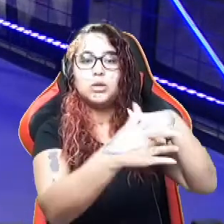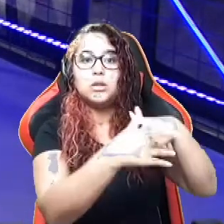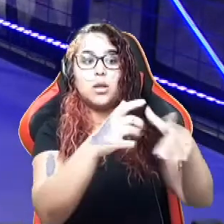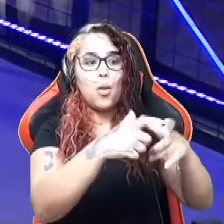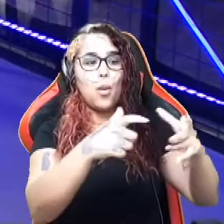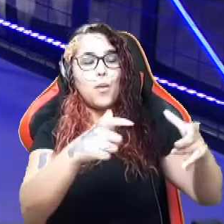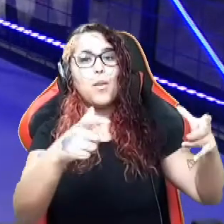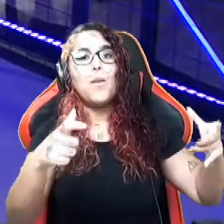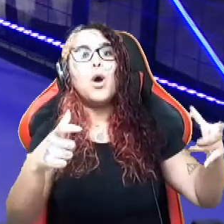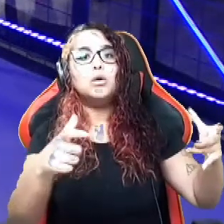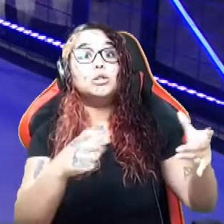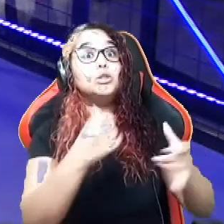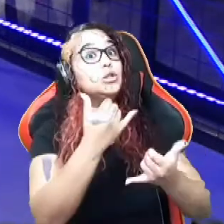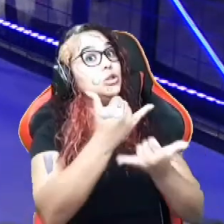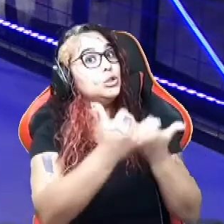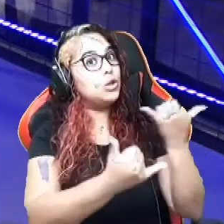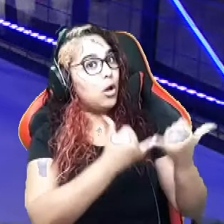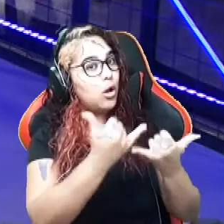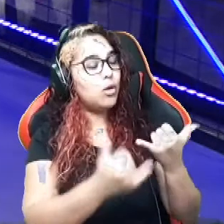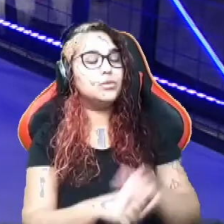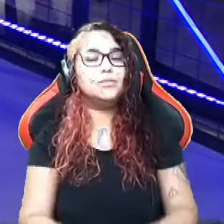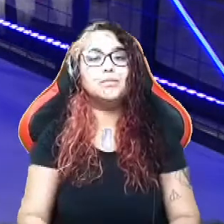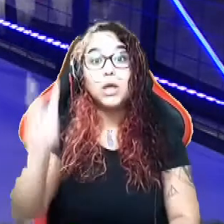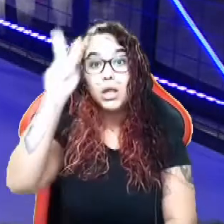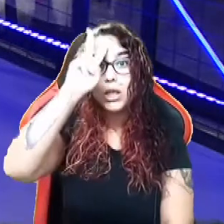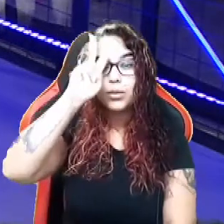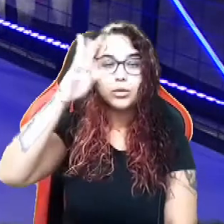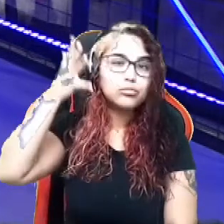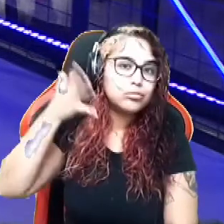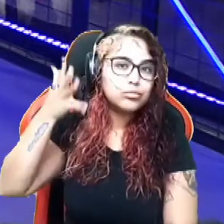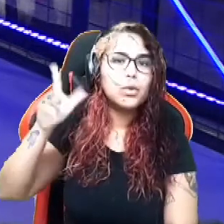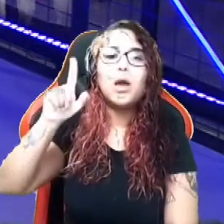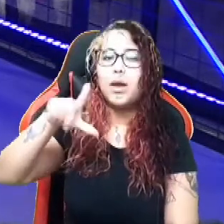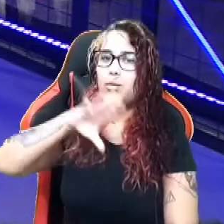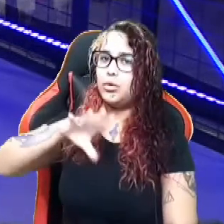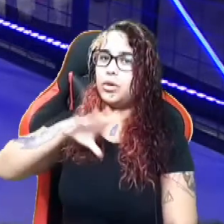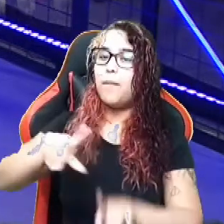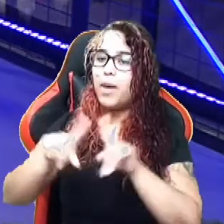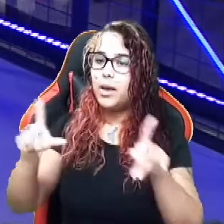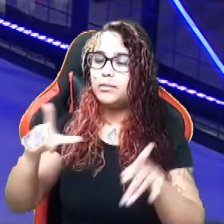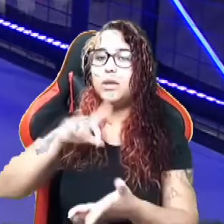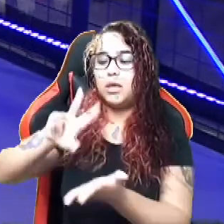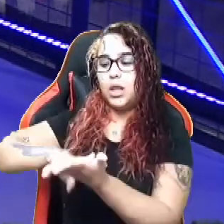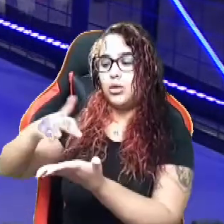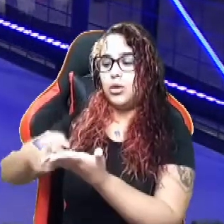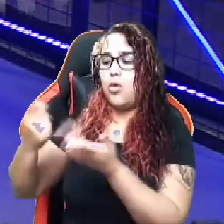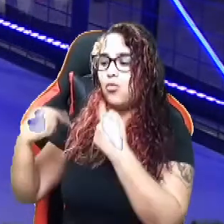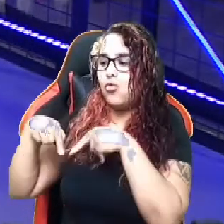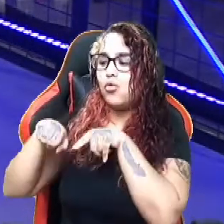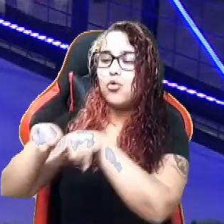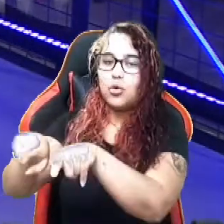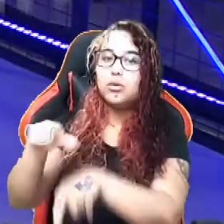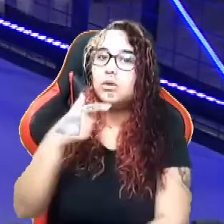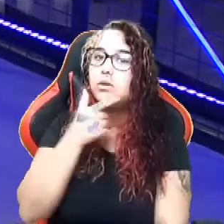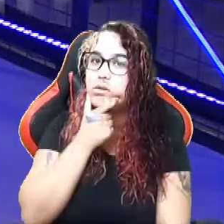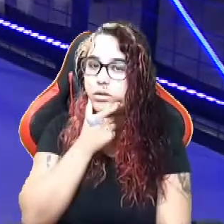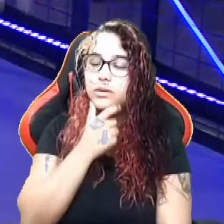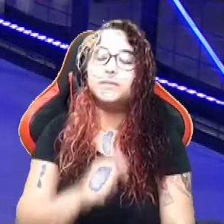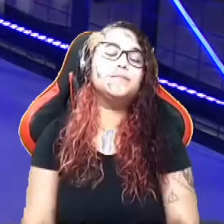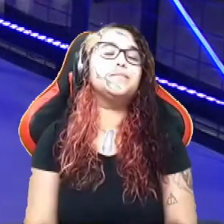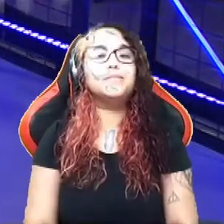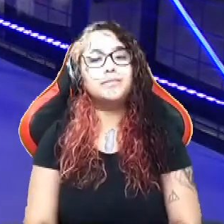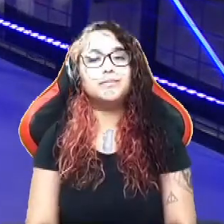amazing content on a platform that has been growing a lot in Brazil. We'll be speaking Portuguese, but we have